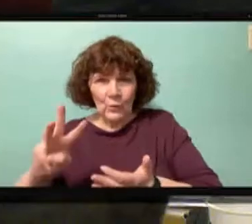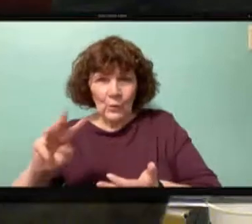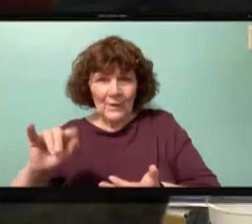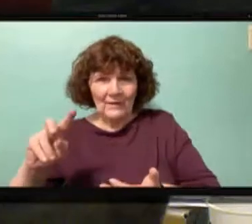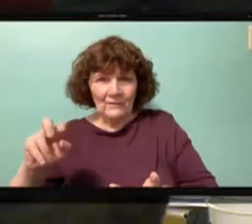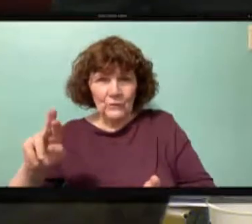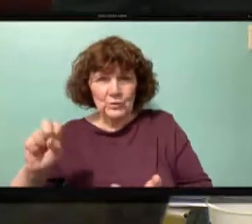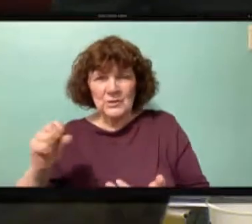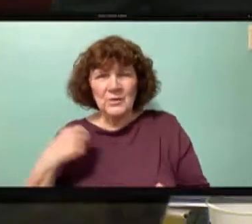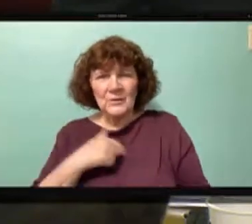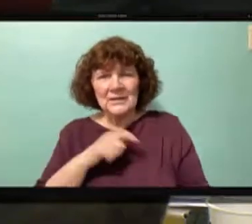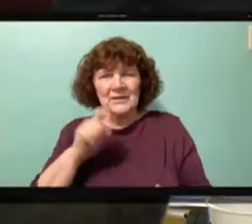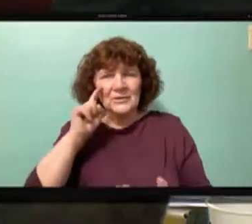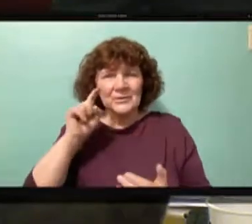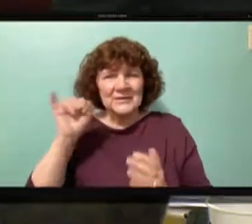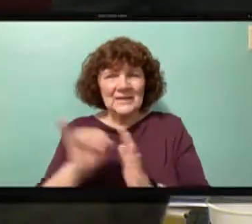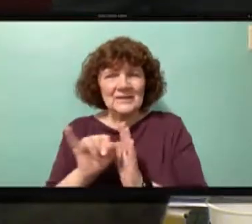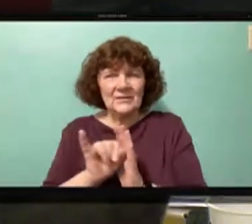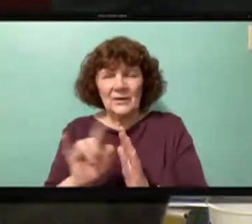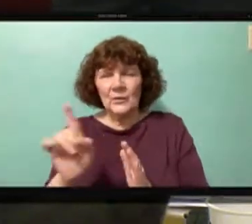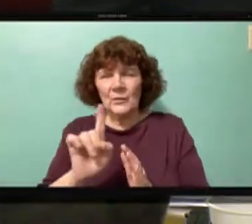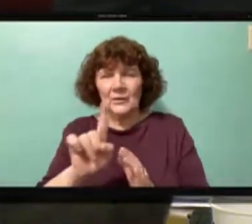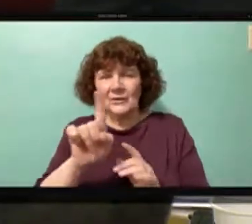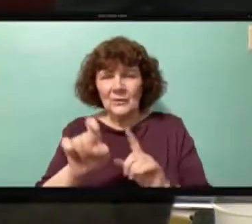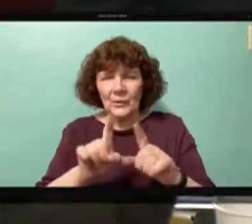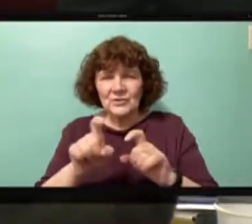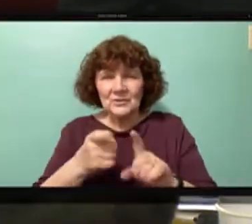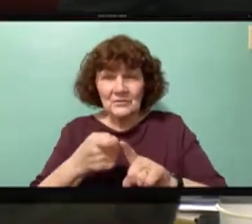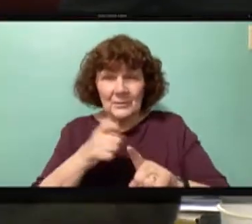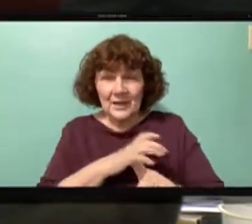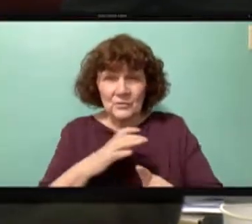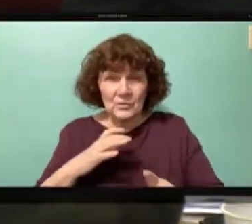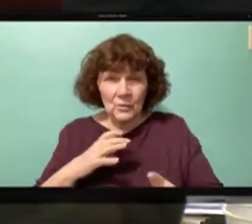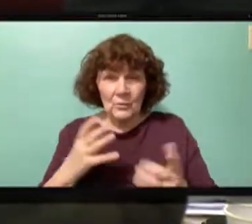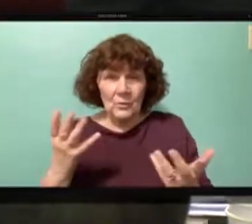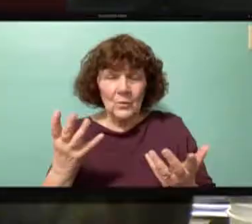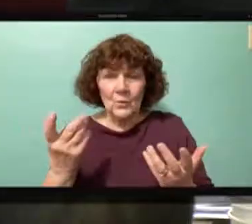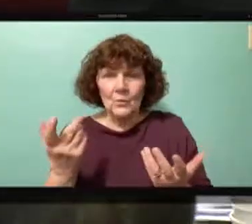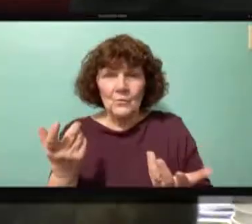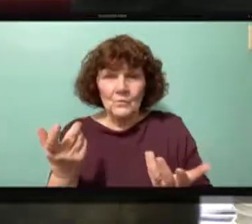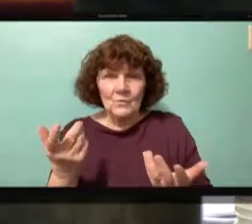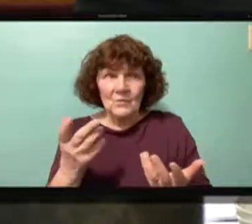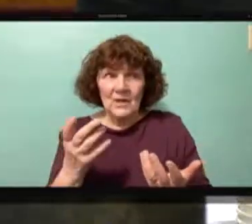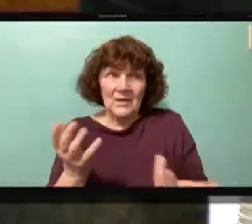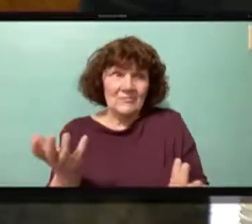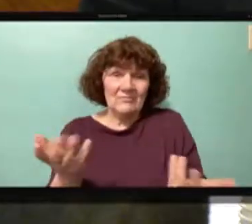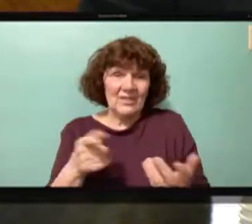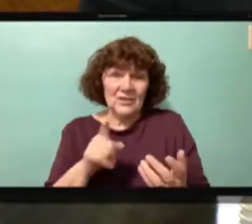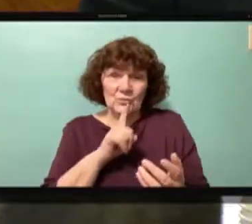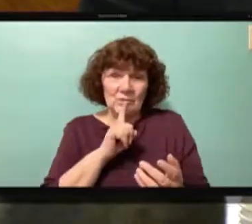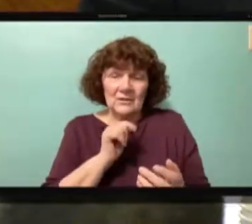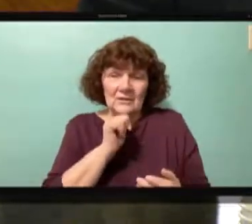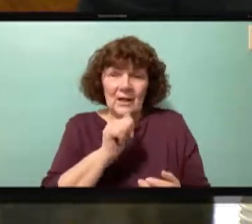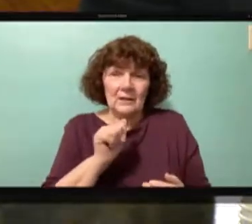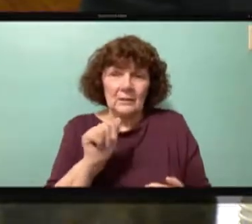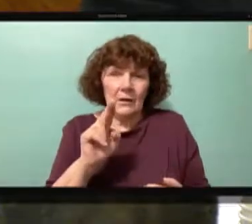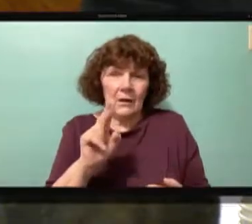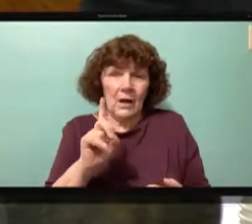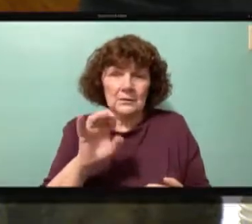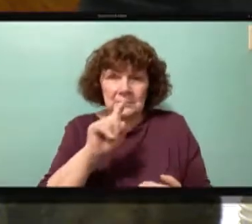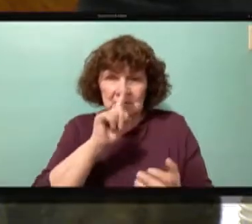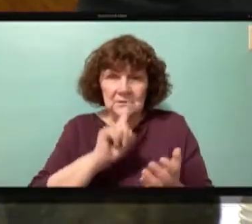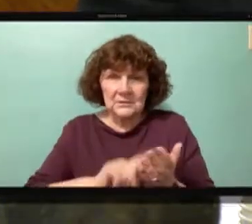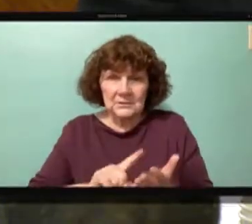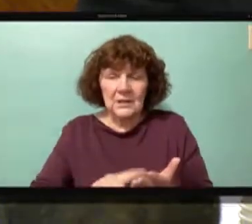were coming from council. And again, because this wasn't an audit, the suggestions